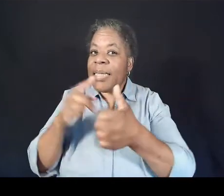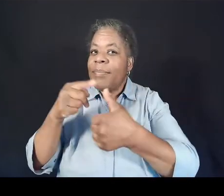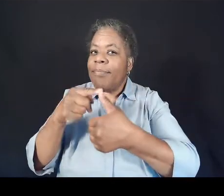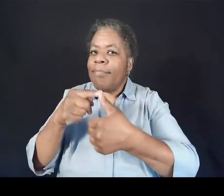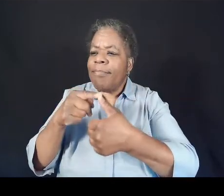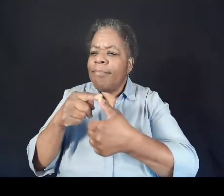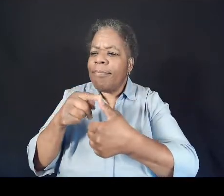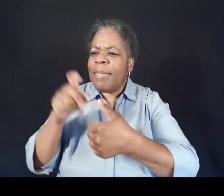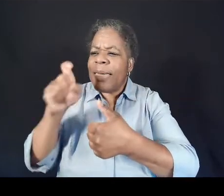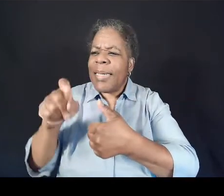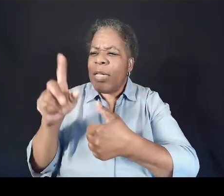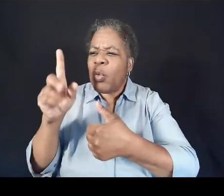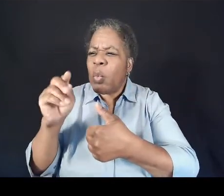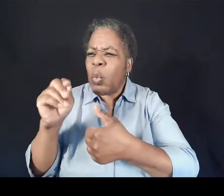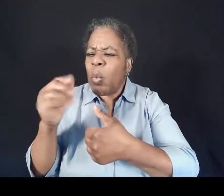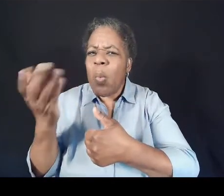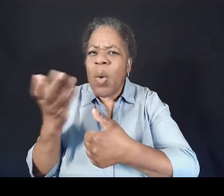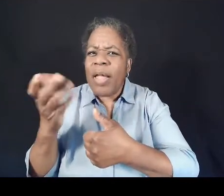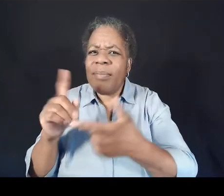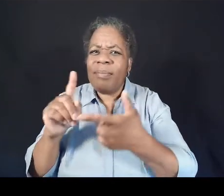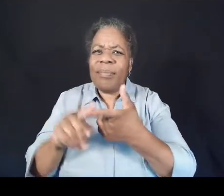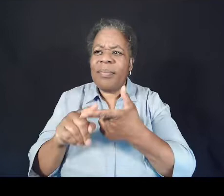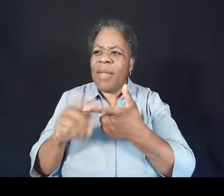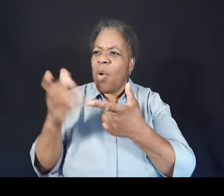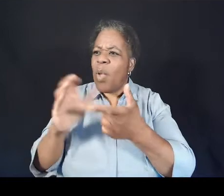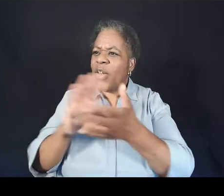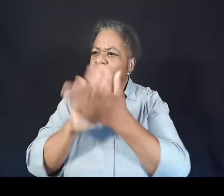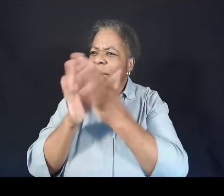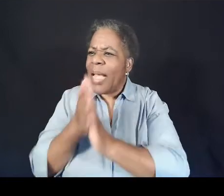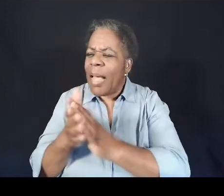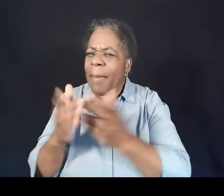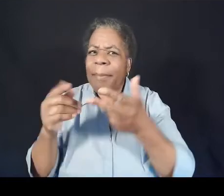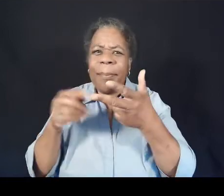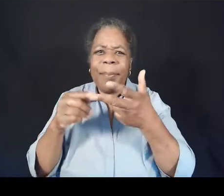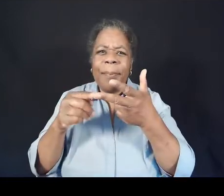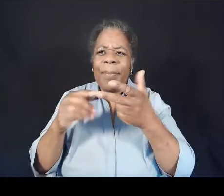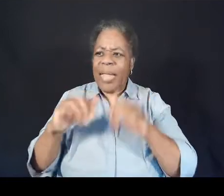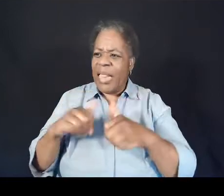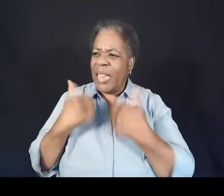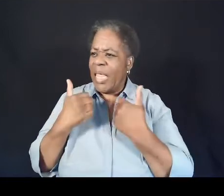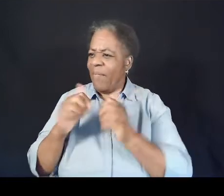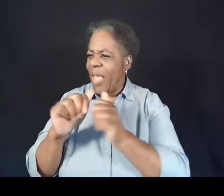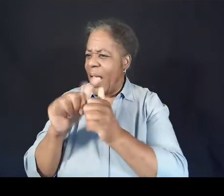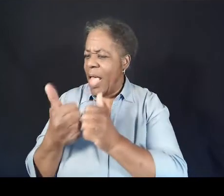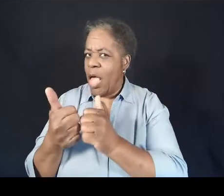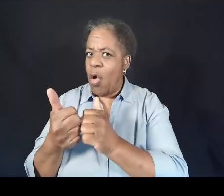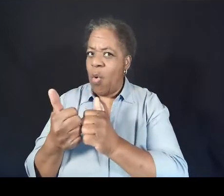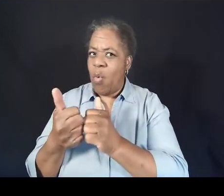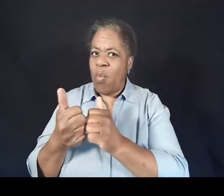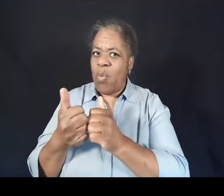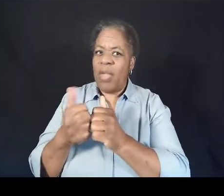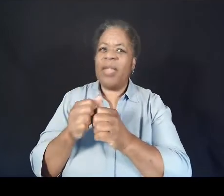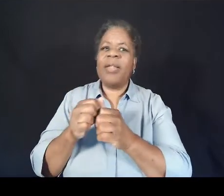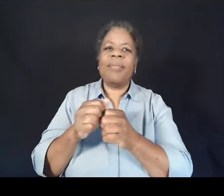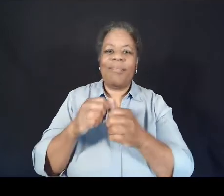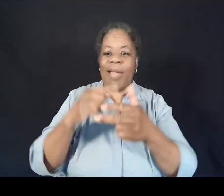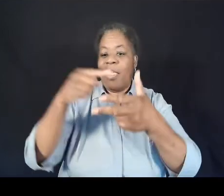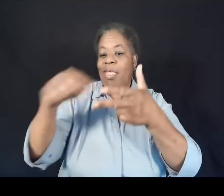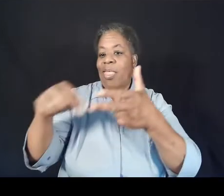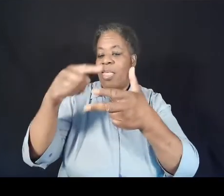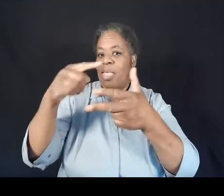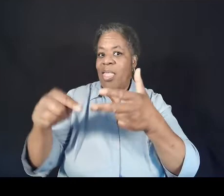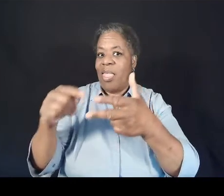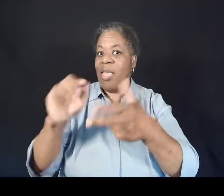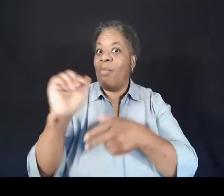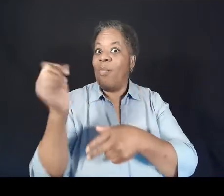do? Who do I want to be? How do I want to live? And those are questions we're all